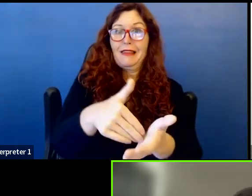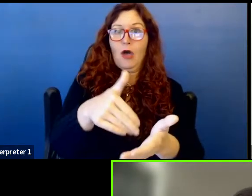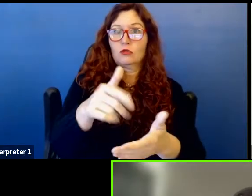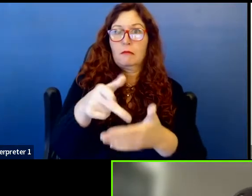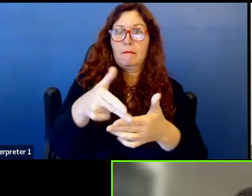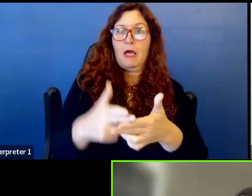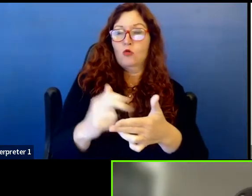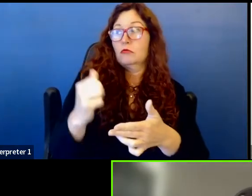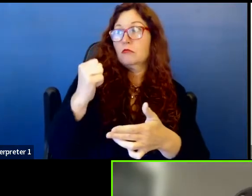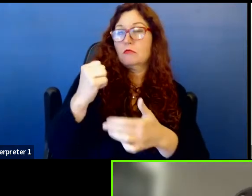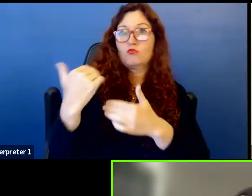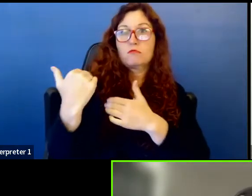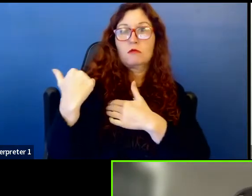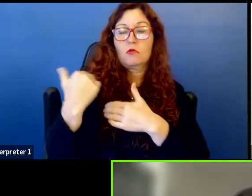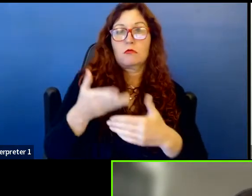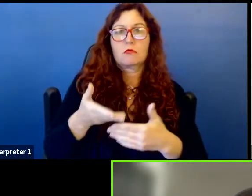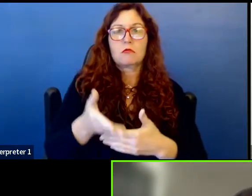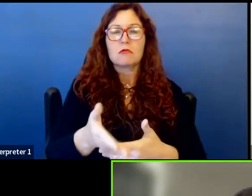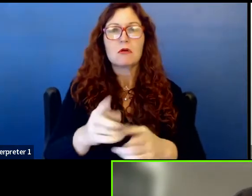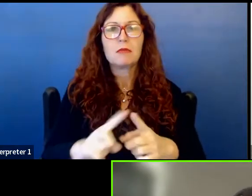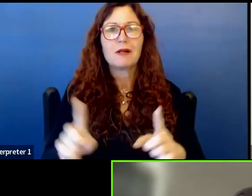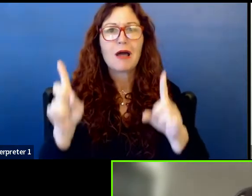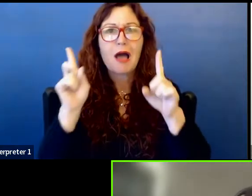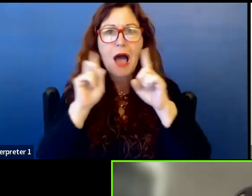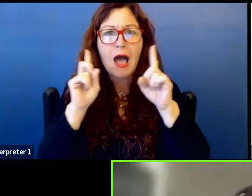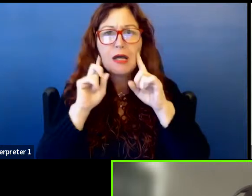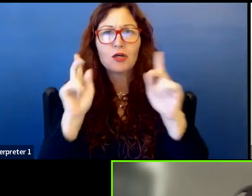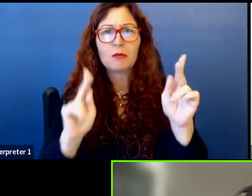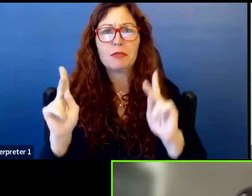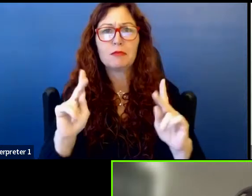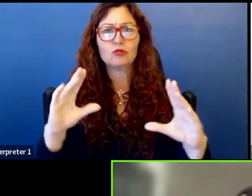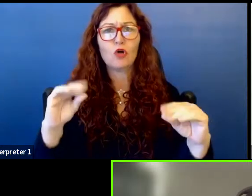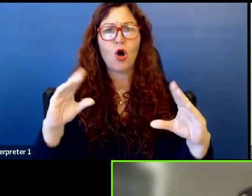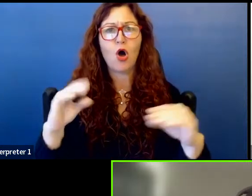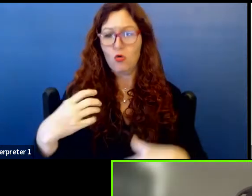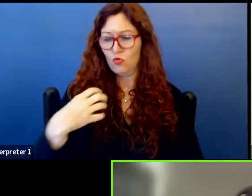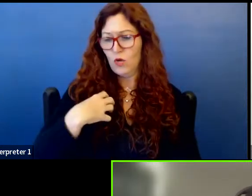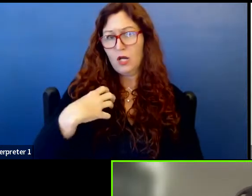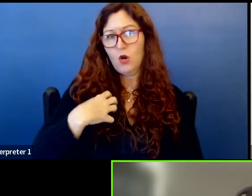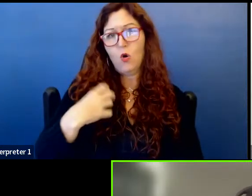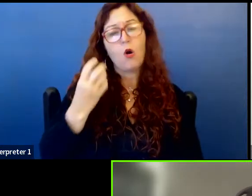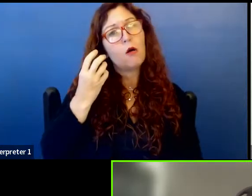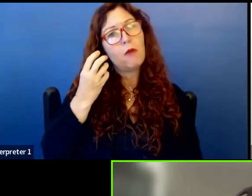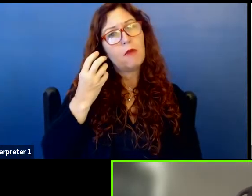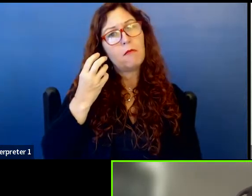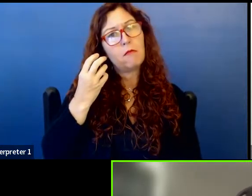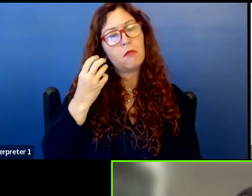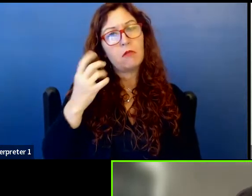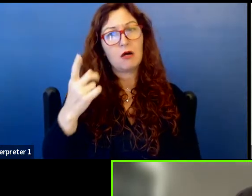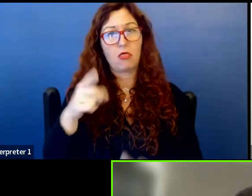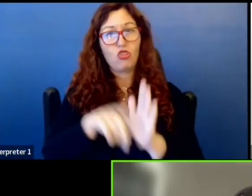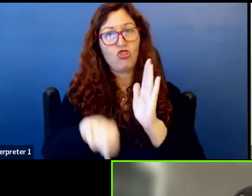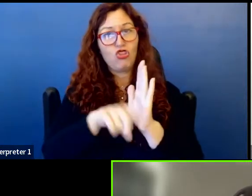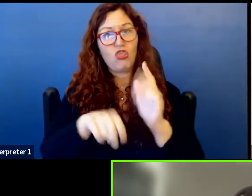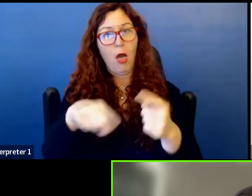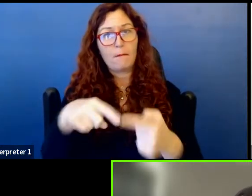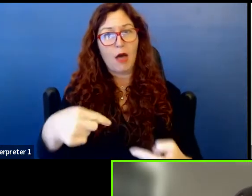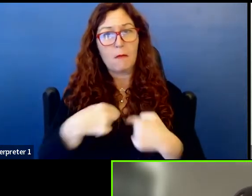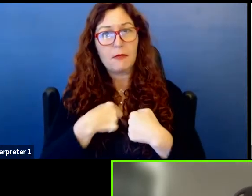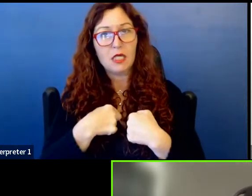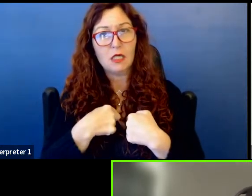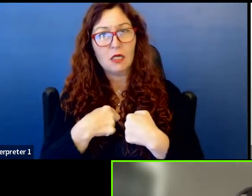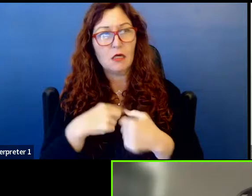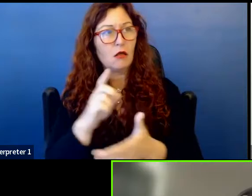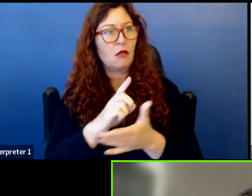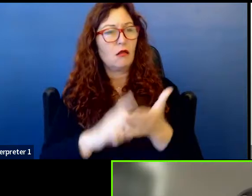it and they don't know me besides from a day-to-day basis who i work with they don't know i might spaz